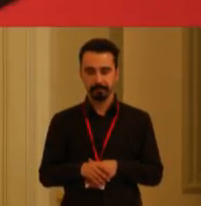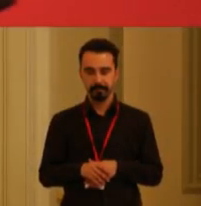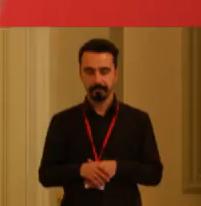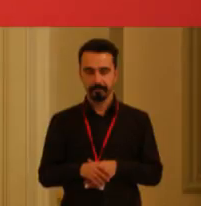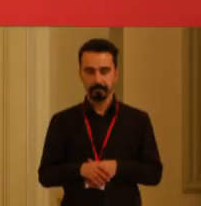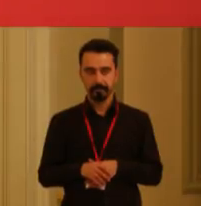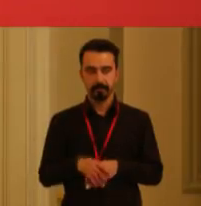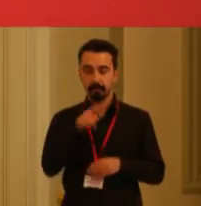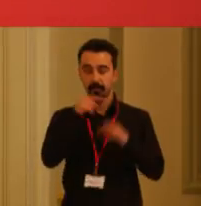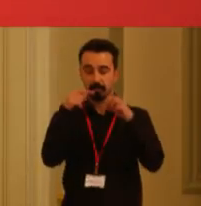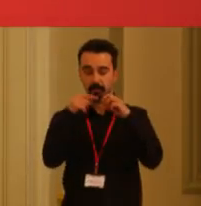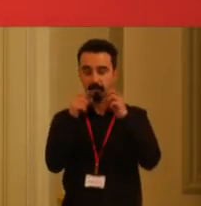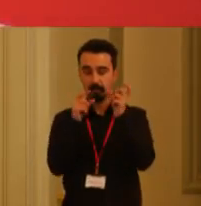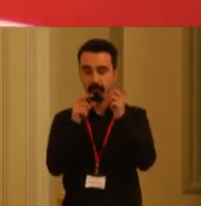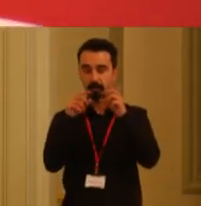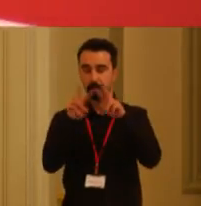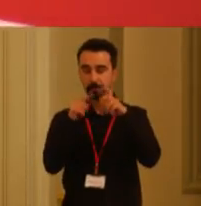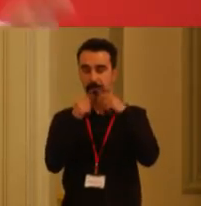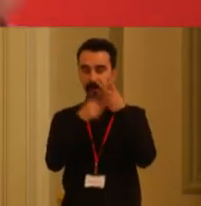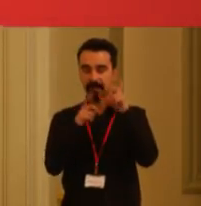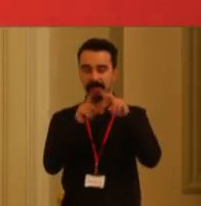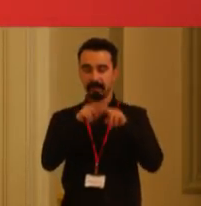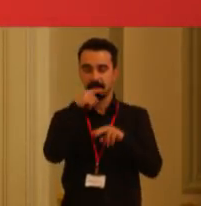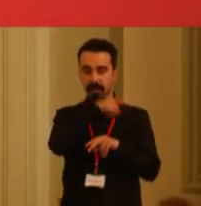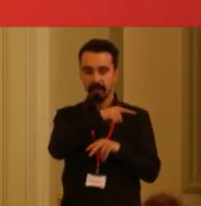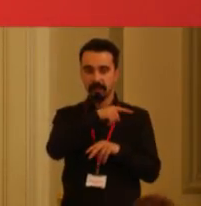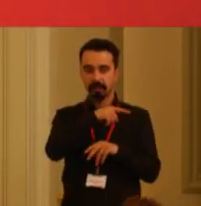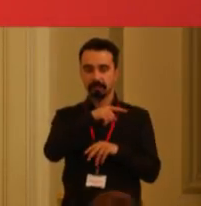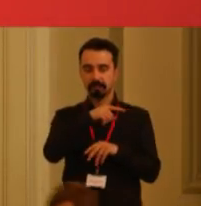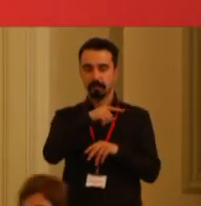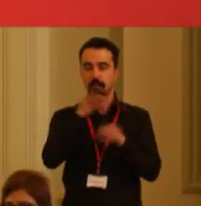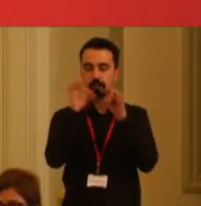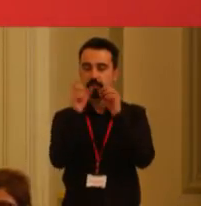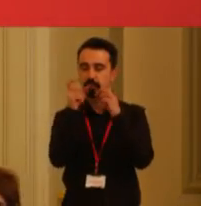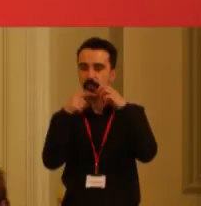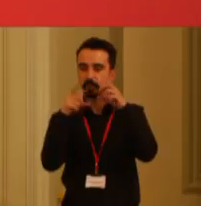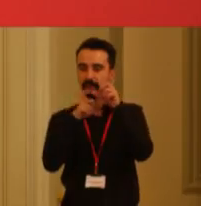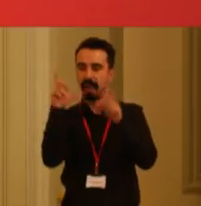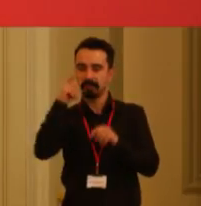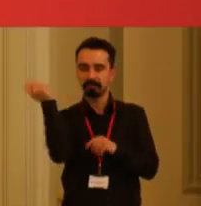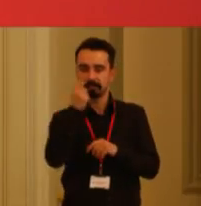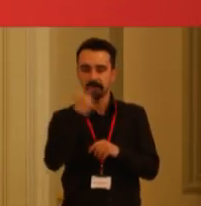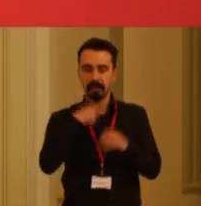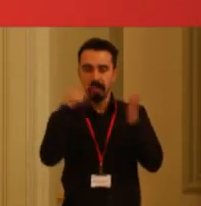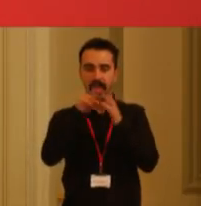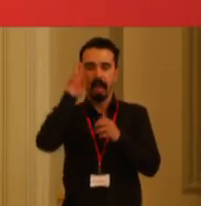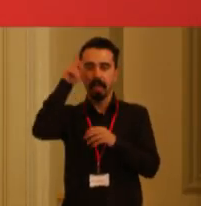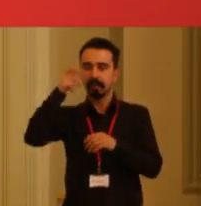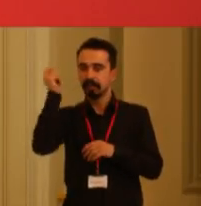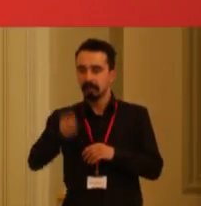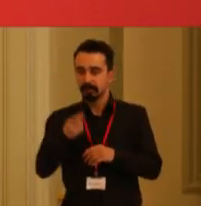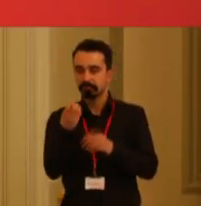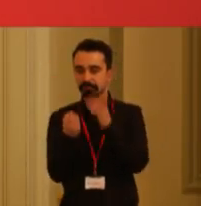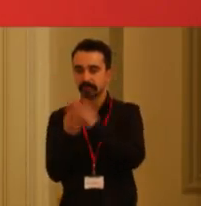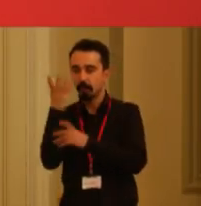question. Let me reinstate this. Cheval, Rumeysa, both of you have talked about accessing